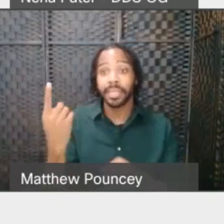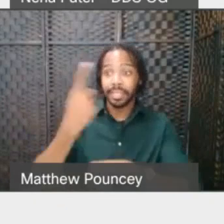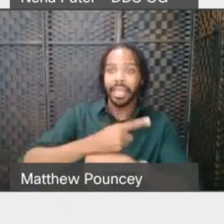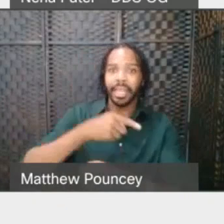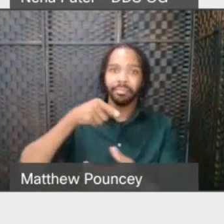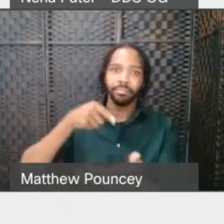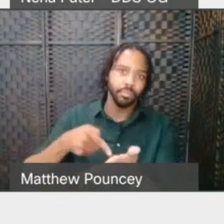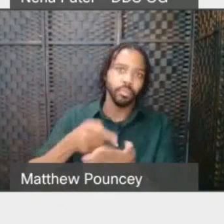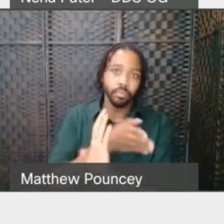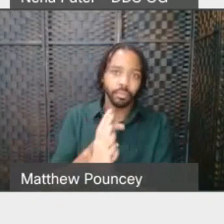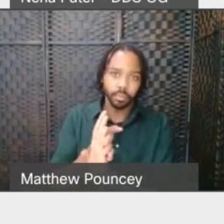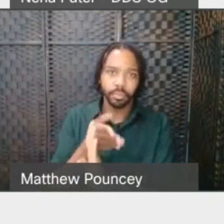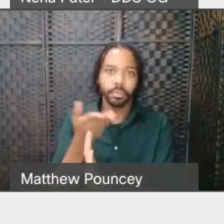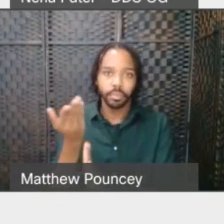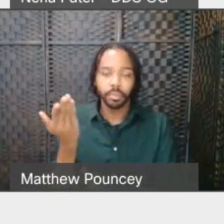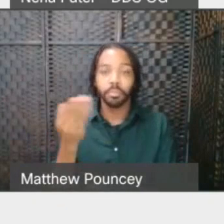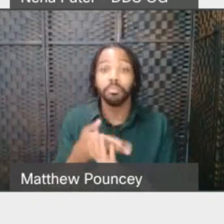vaccinated. But before you can